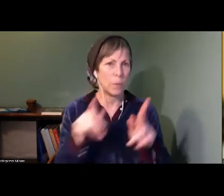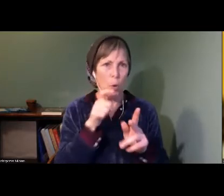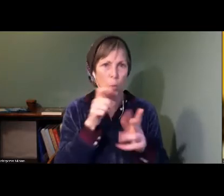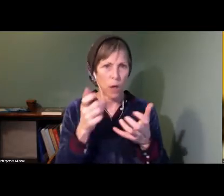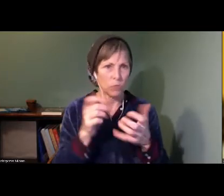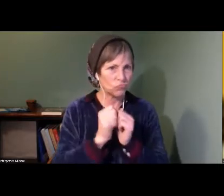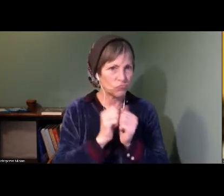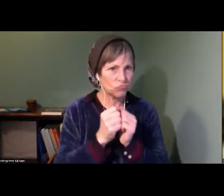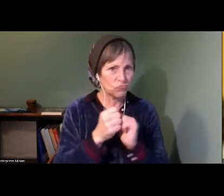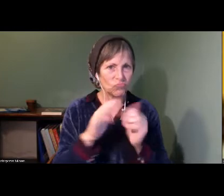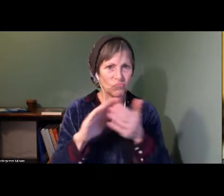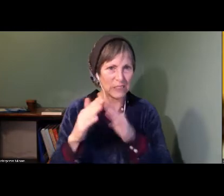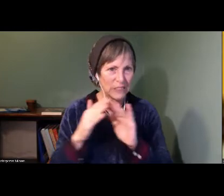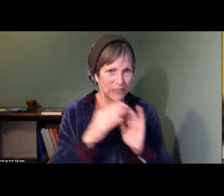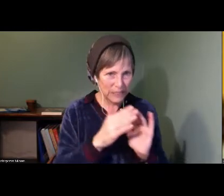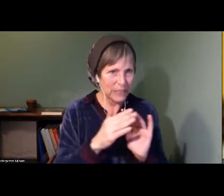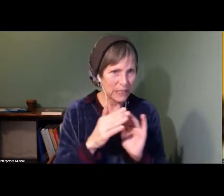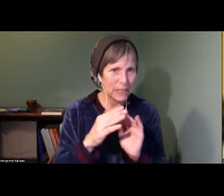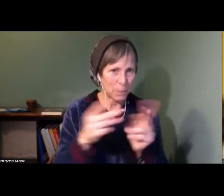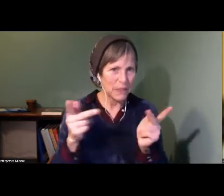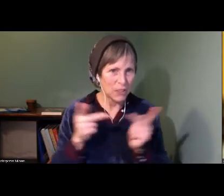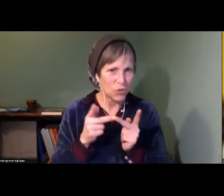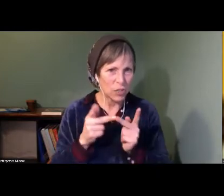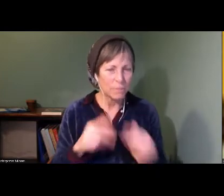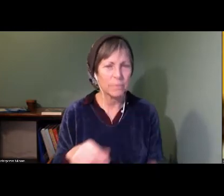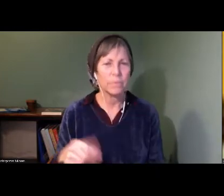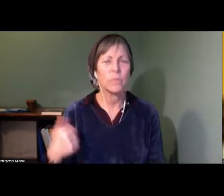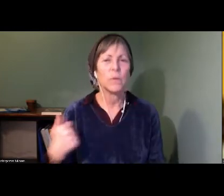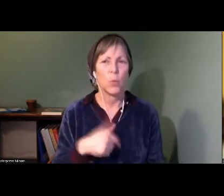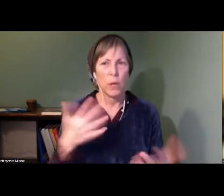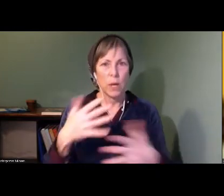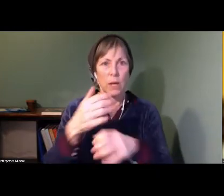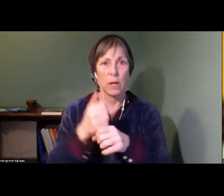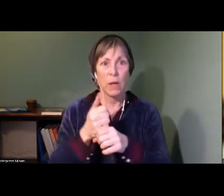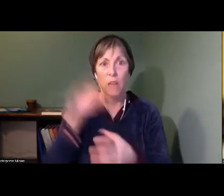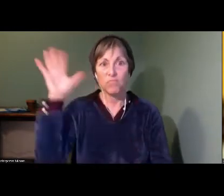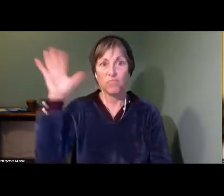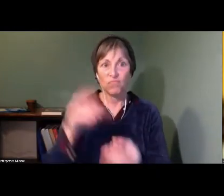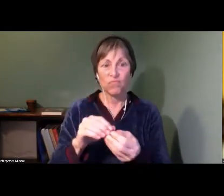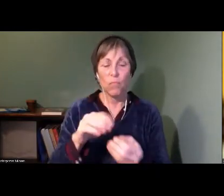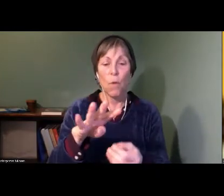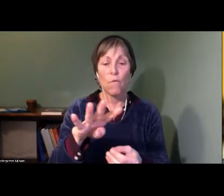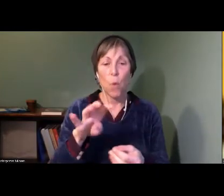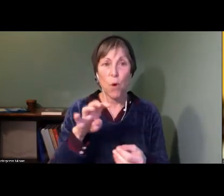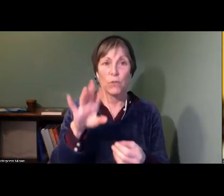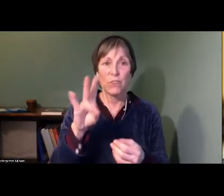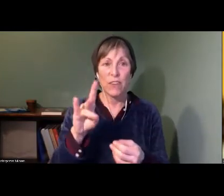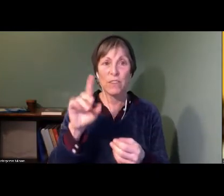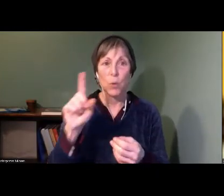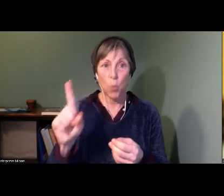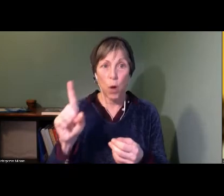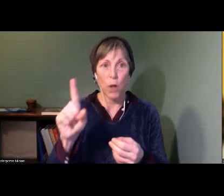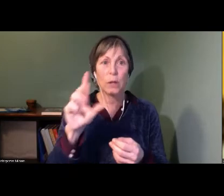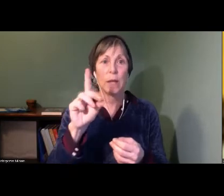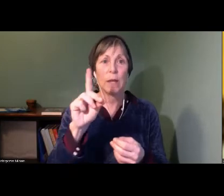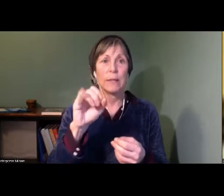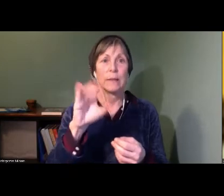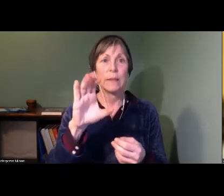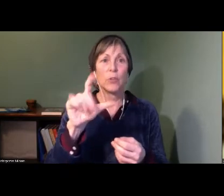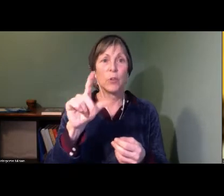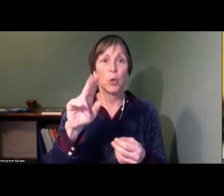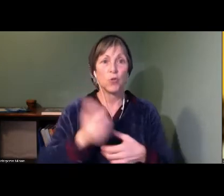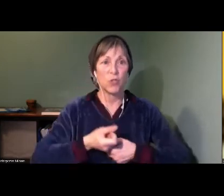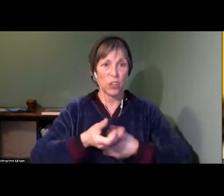for city office. We received 471 disclosure statements that